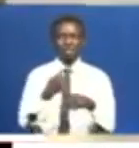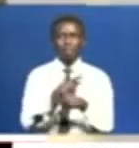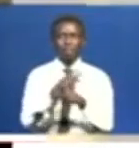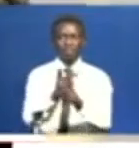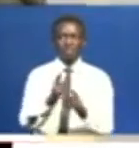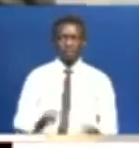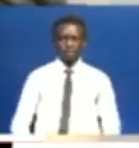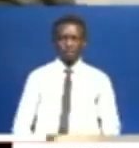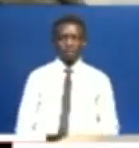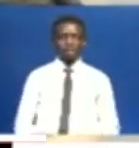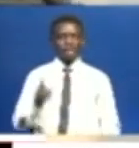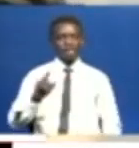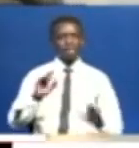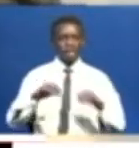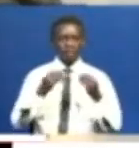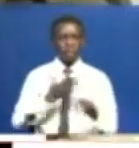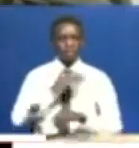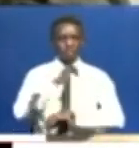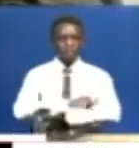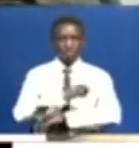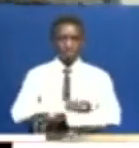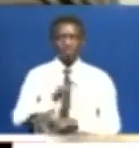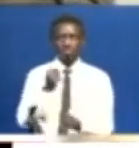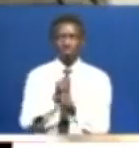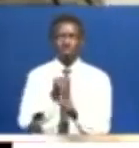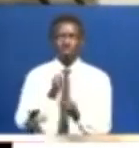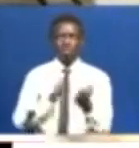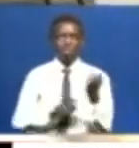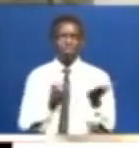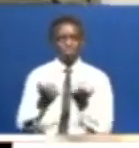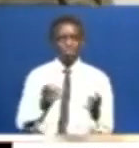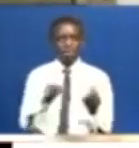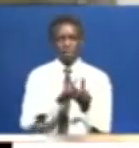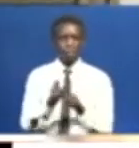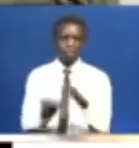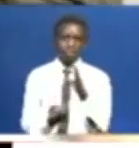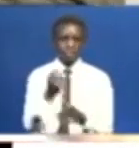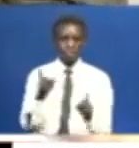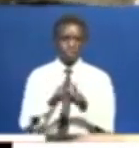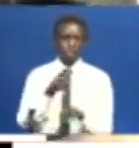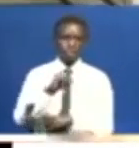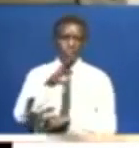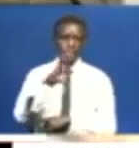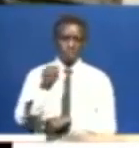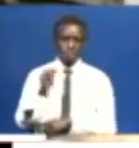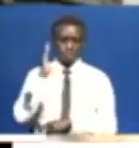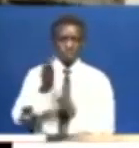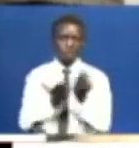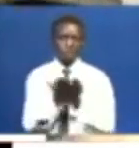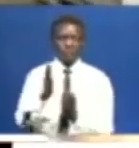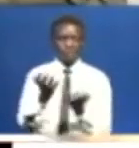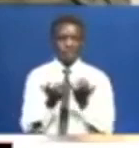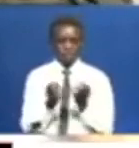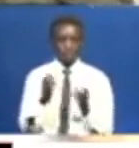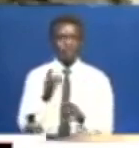our institutional capacity to develop entrepreneurs. As they grow, NCBA is then going to be able to service their needs. They will grow